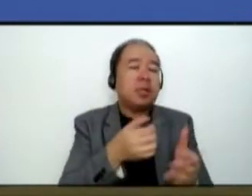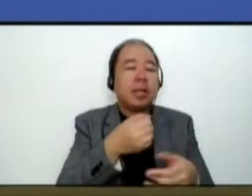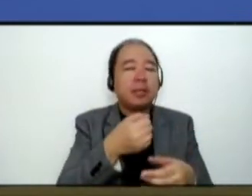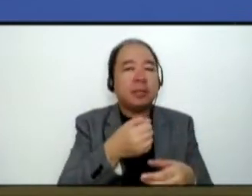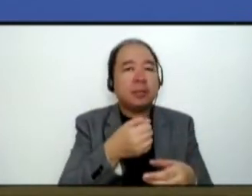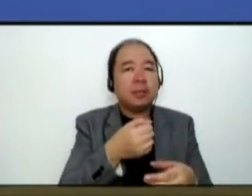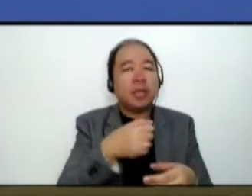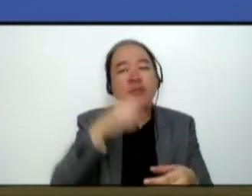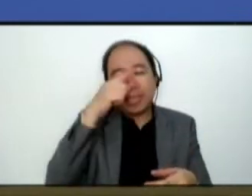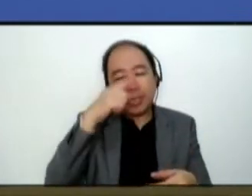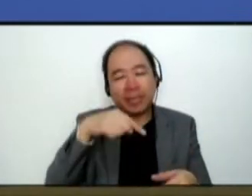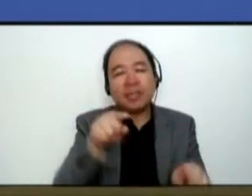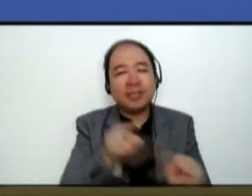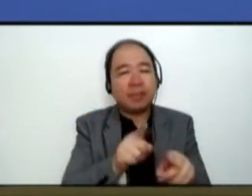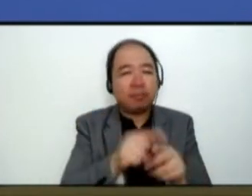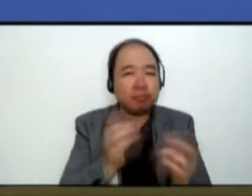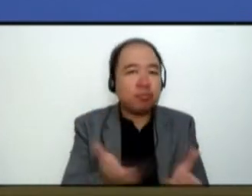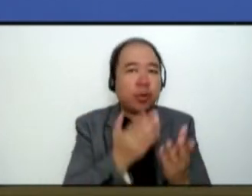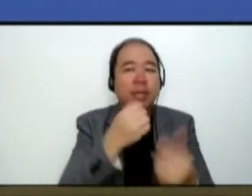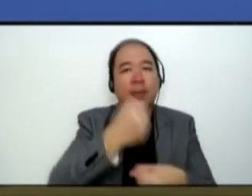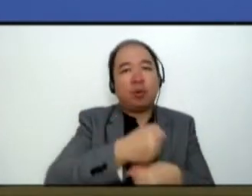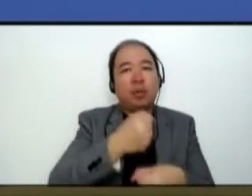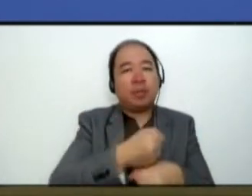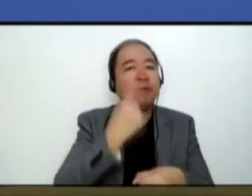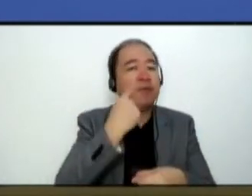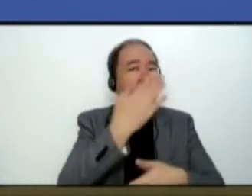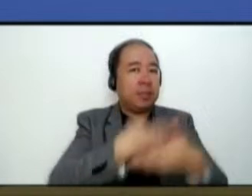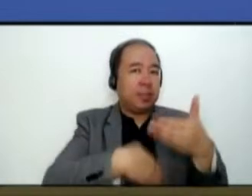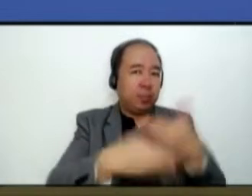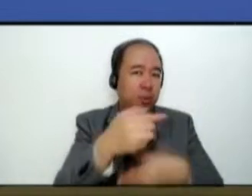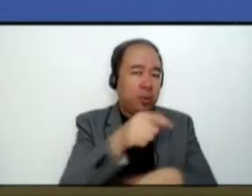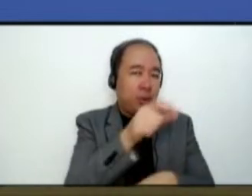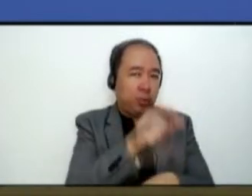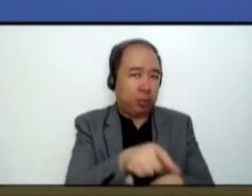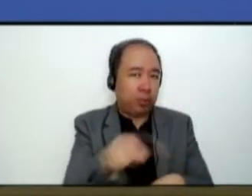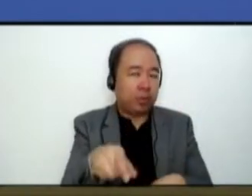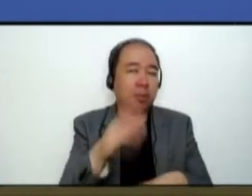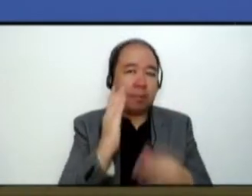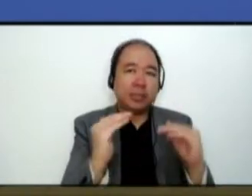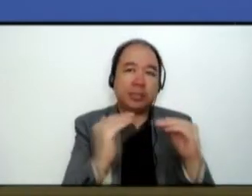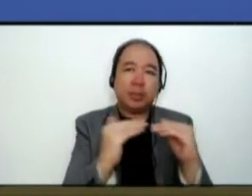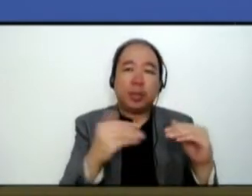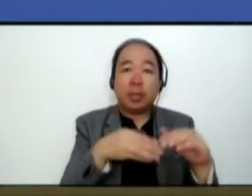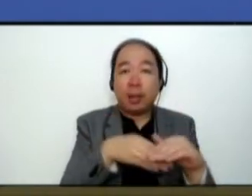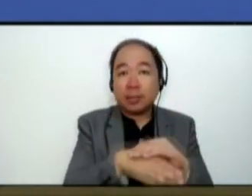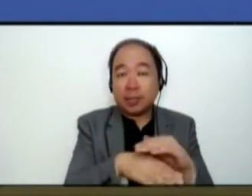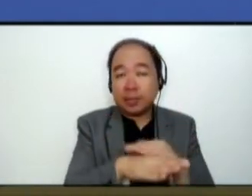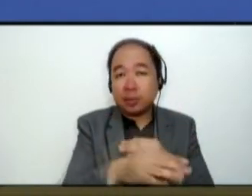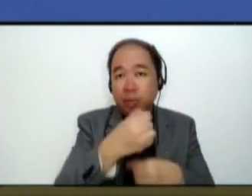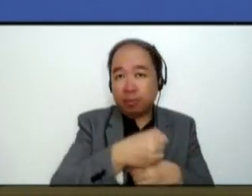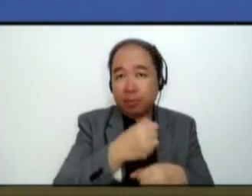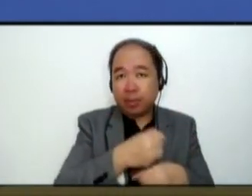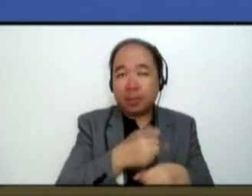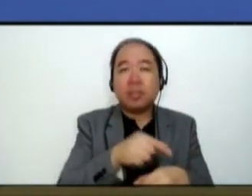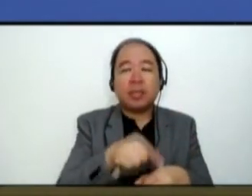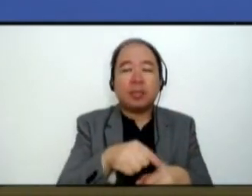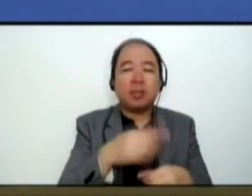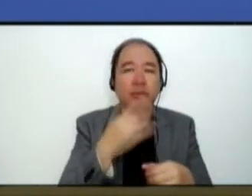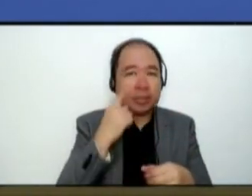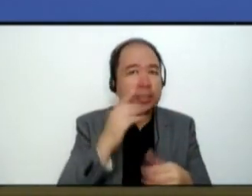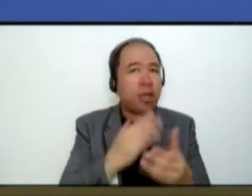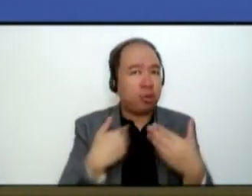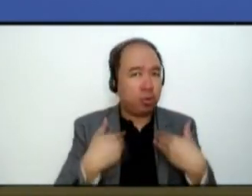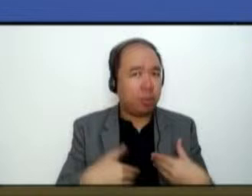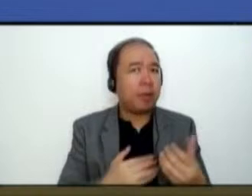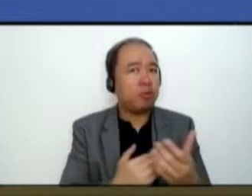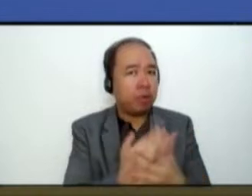social protection for persons with disabilities. We believe that equal access to employment is not only a matter of human rights, but